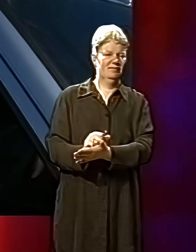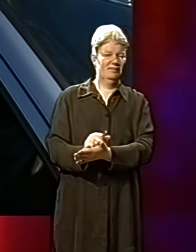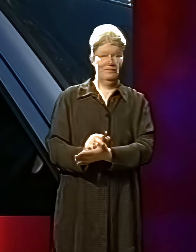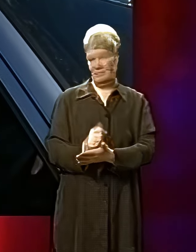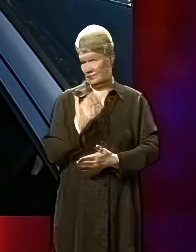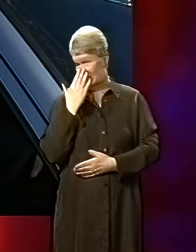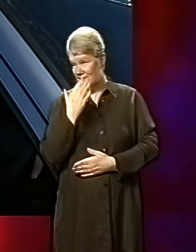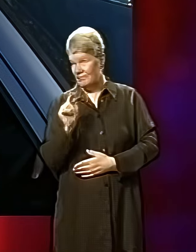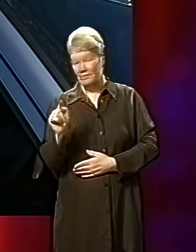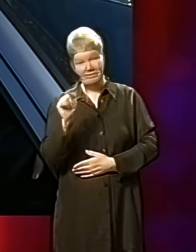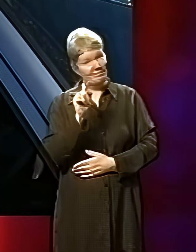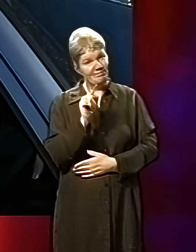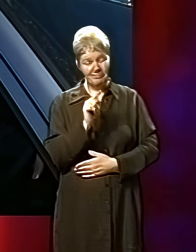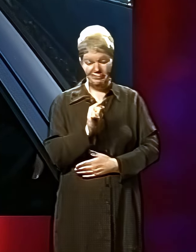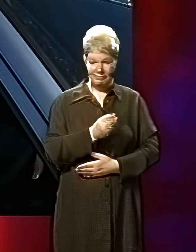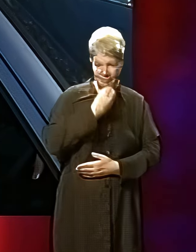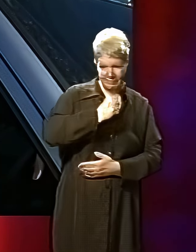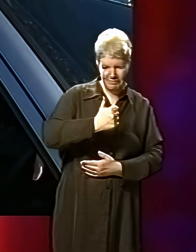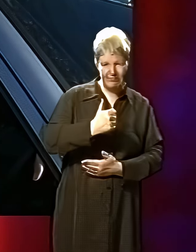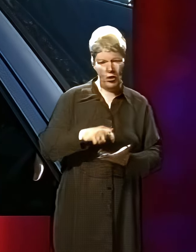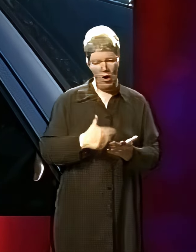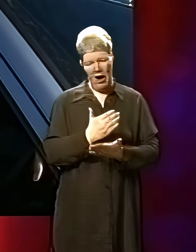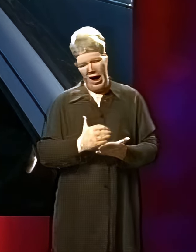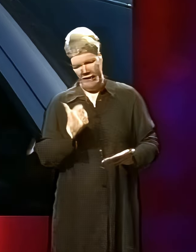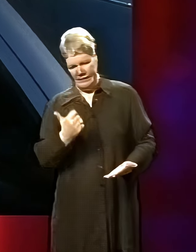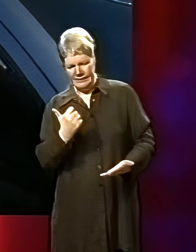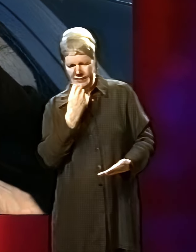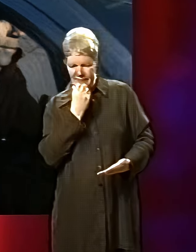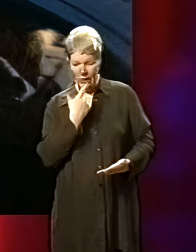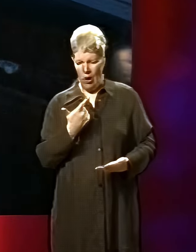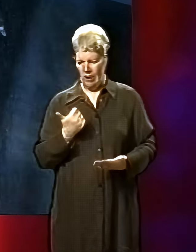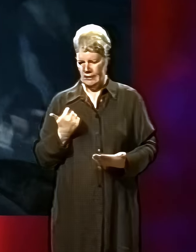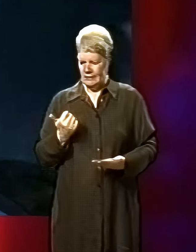It seems, though, some services struggle to provide even that.